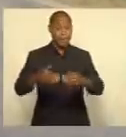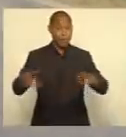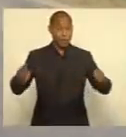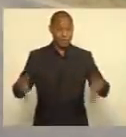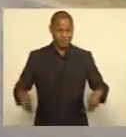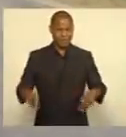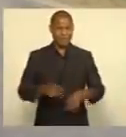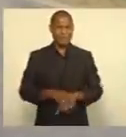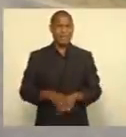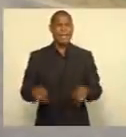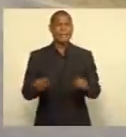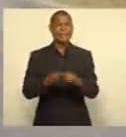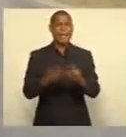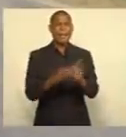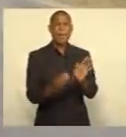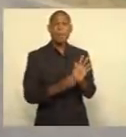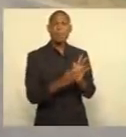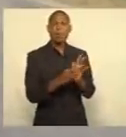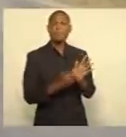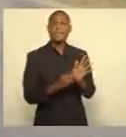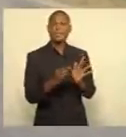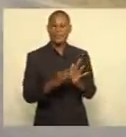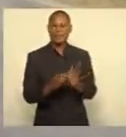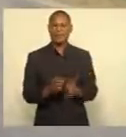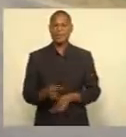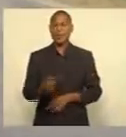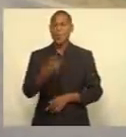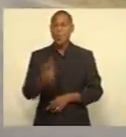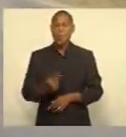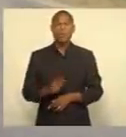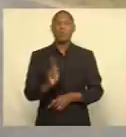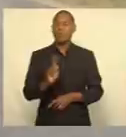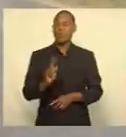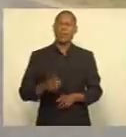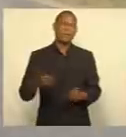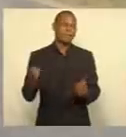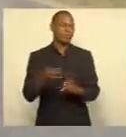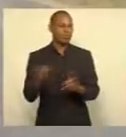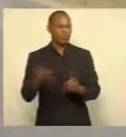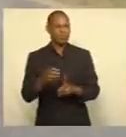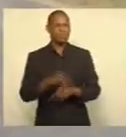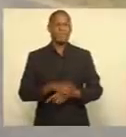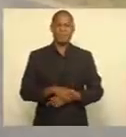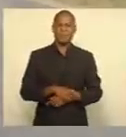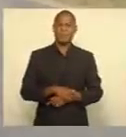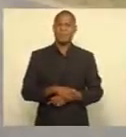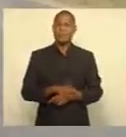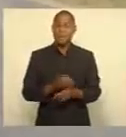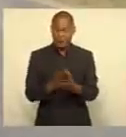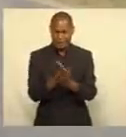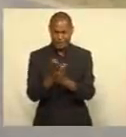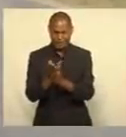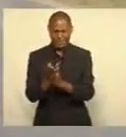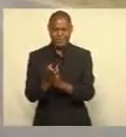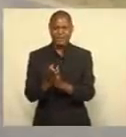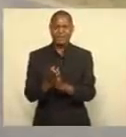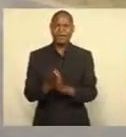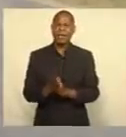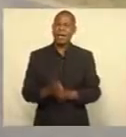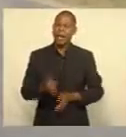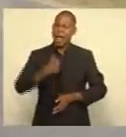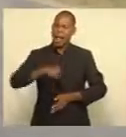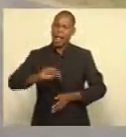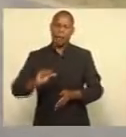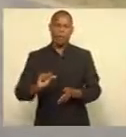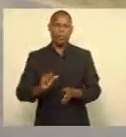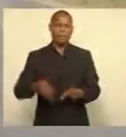Momi, only essential vehicles or essential services are allowed inside and outside, but first they will have to go through a